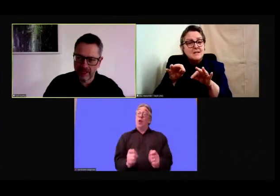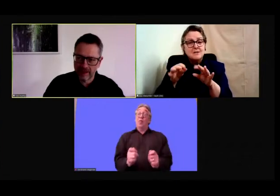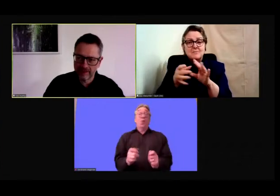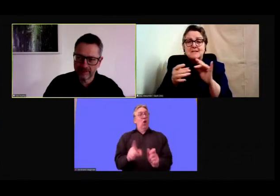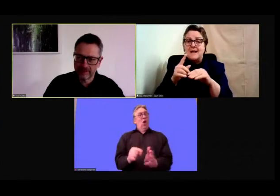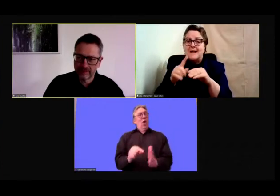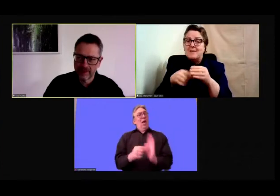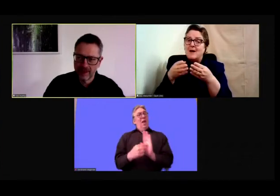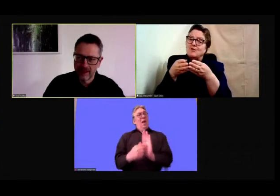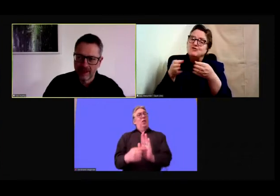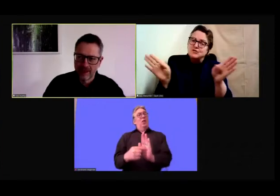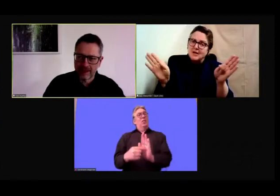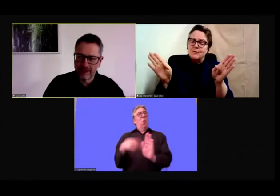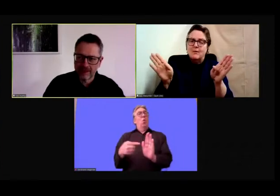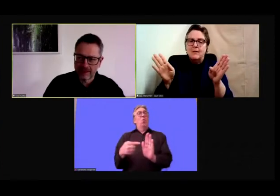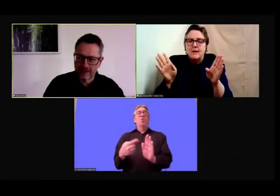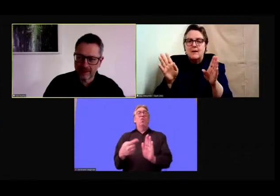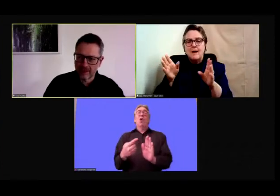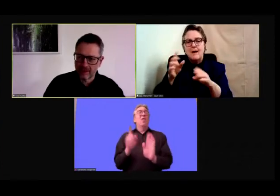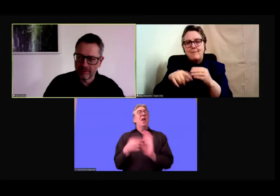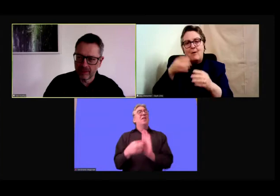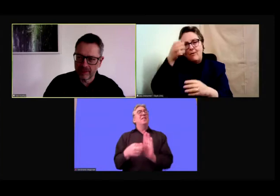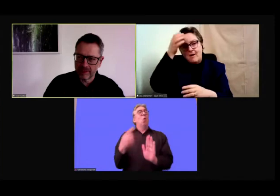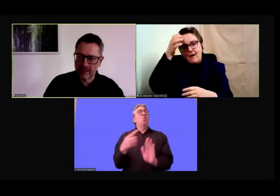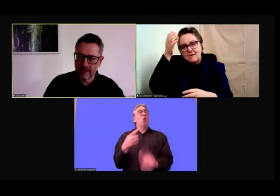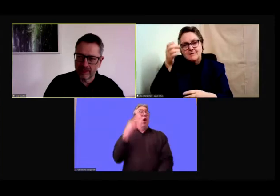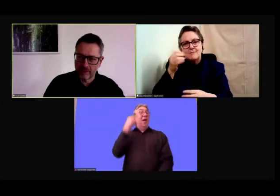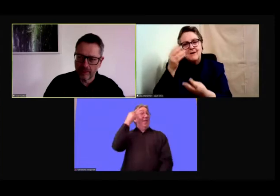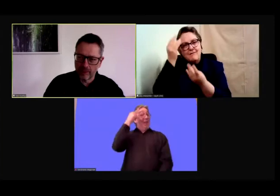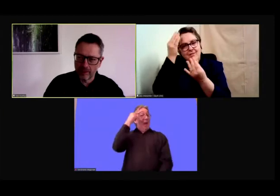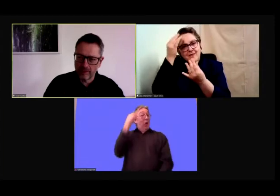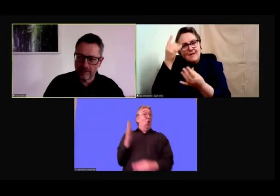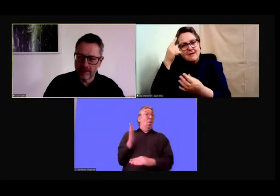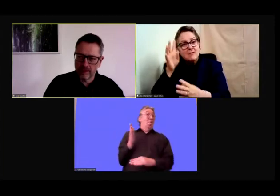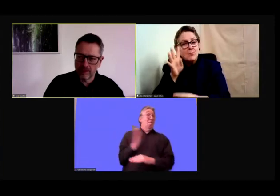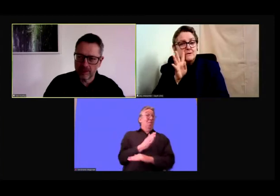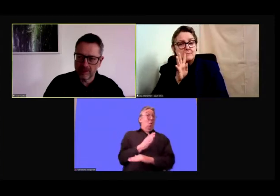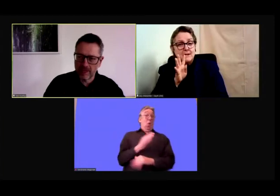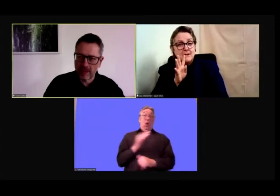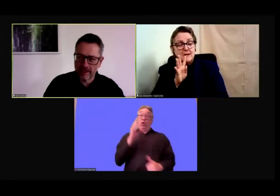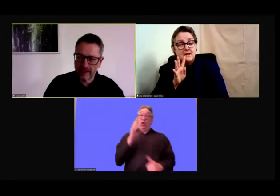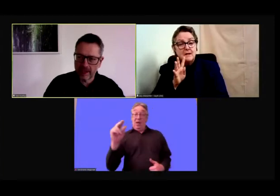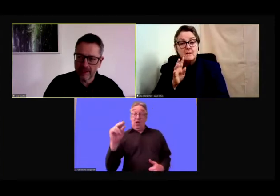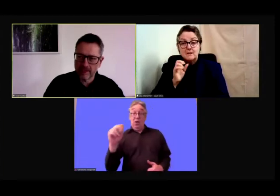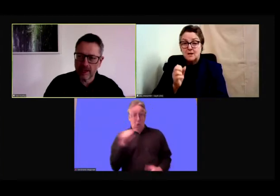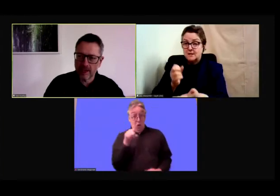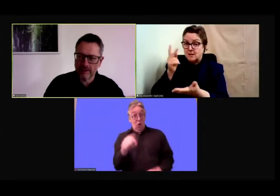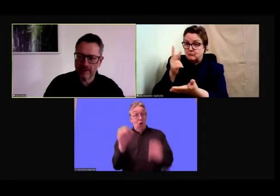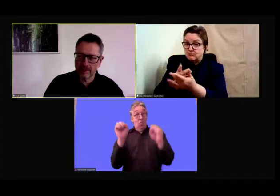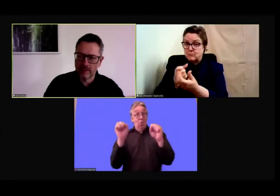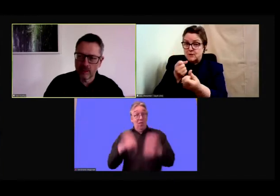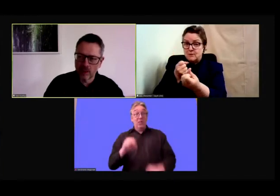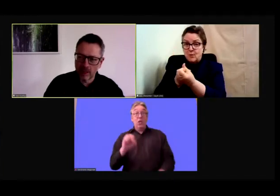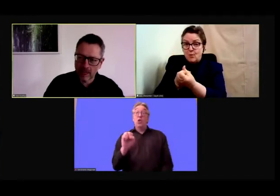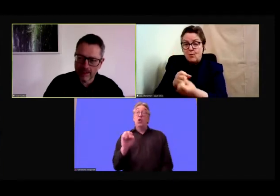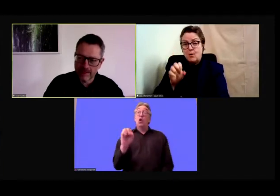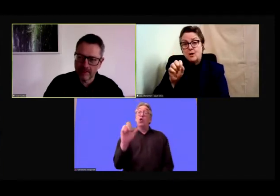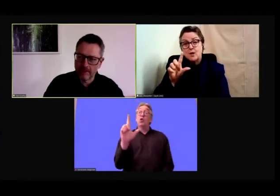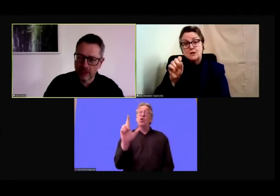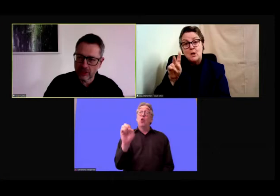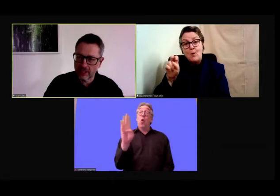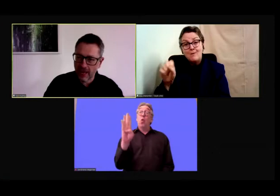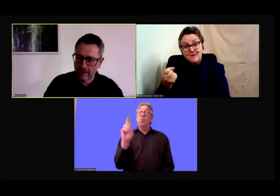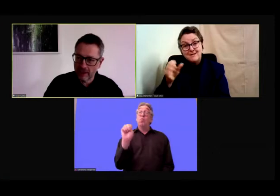for speaking? Does it basically confirm Slobin's ideas, and more